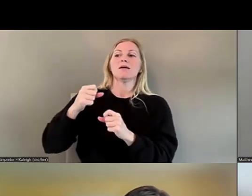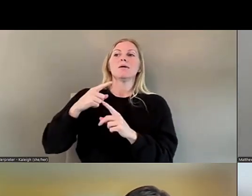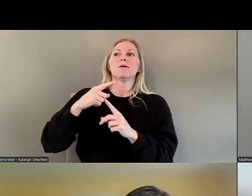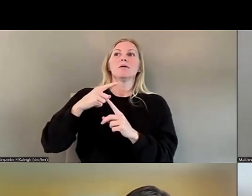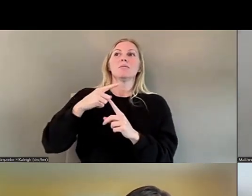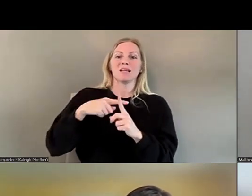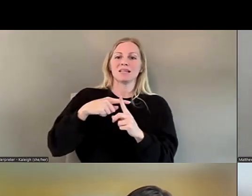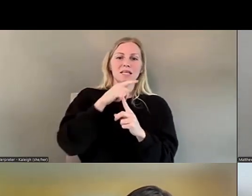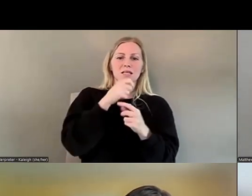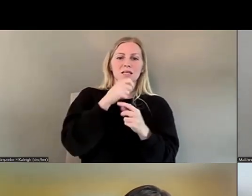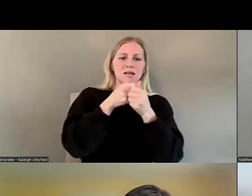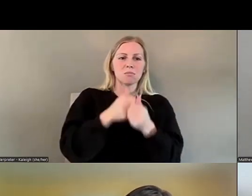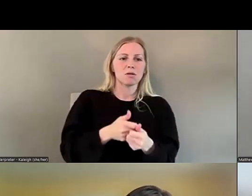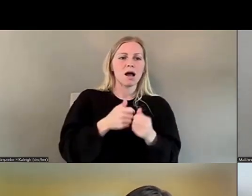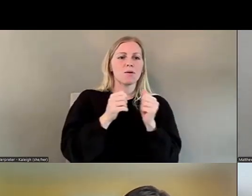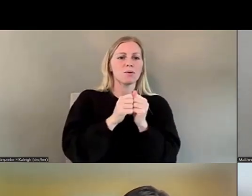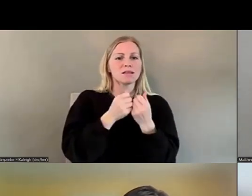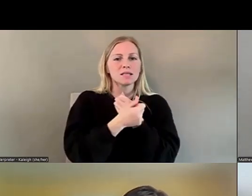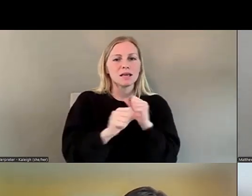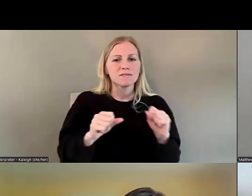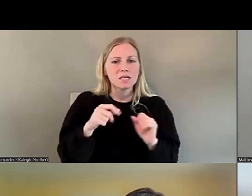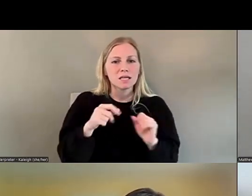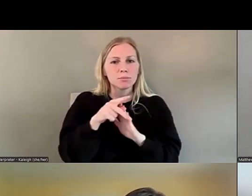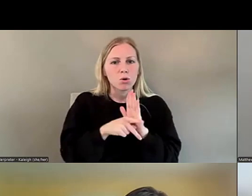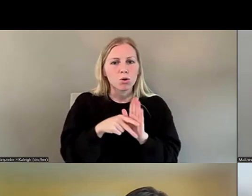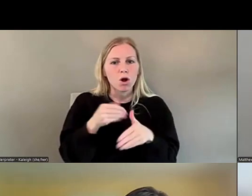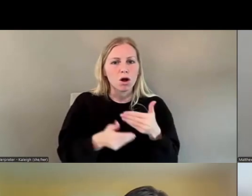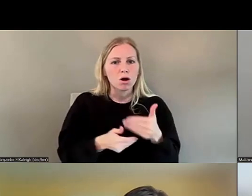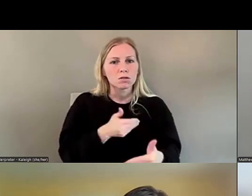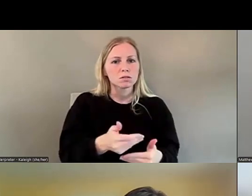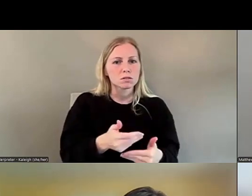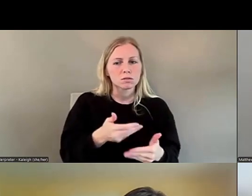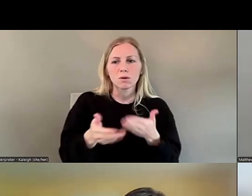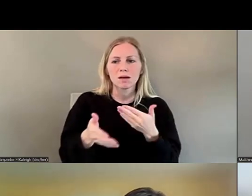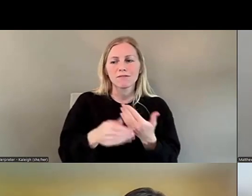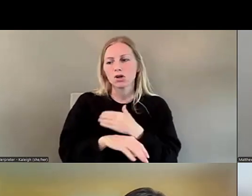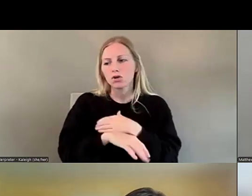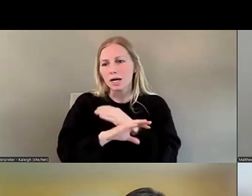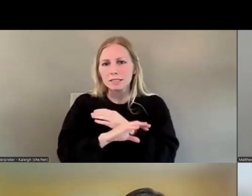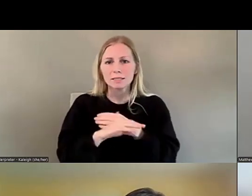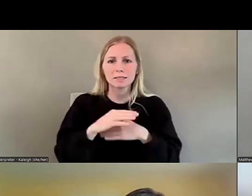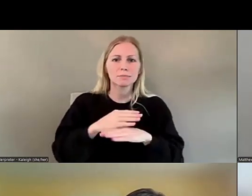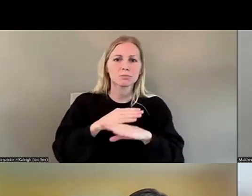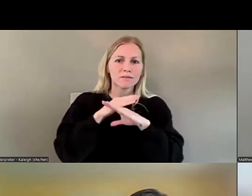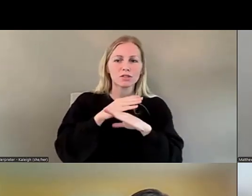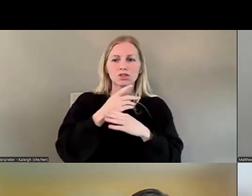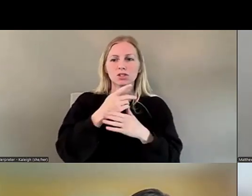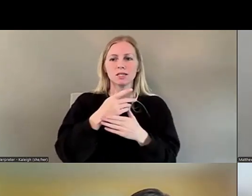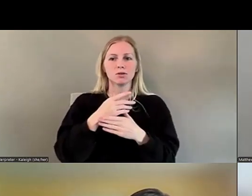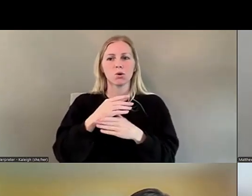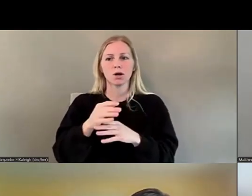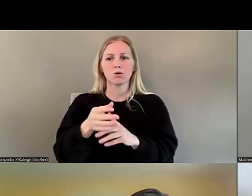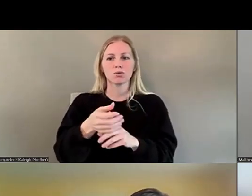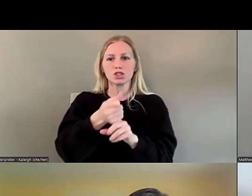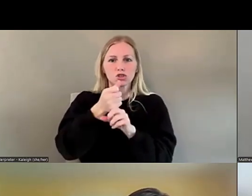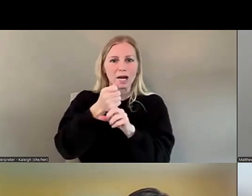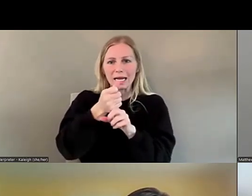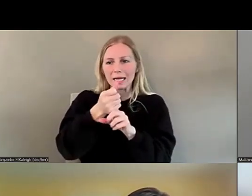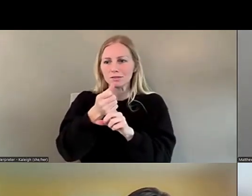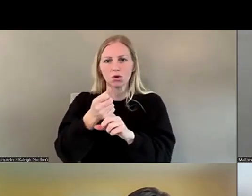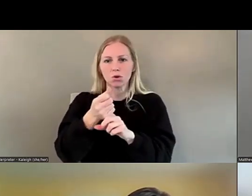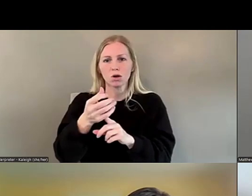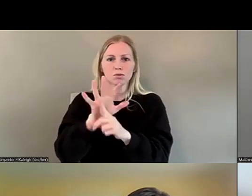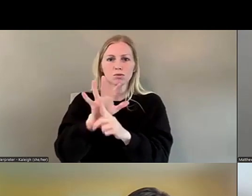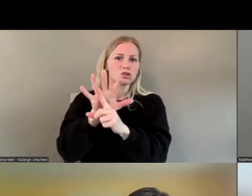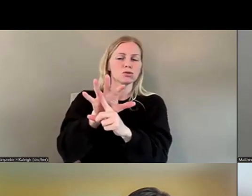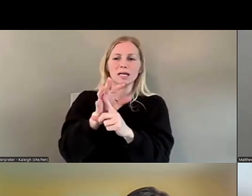safety protocols of whatever crisis prevention restraint procedures you're implementing, because there's none that suggests that you